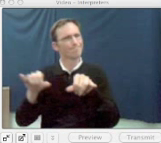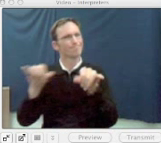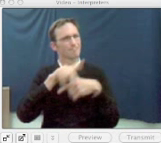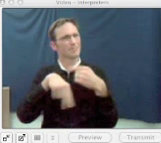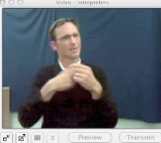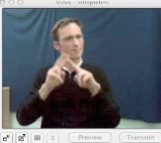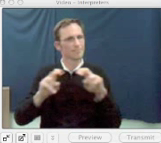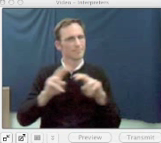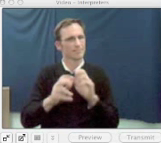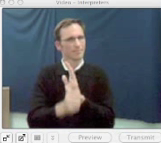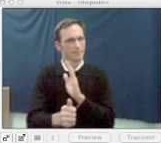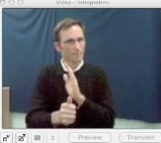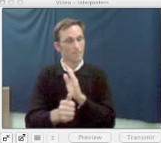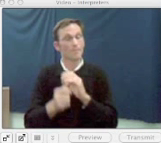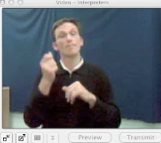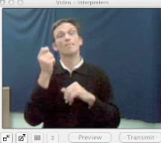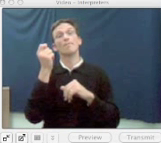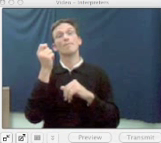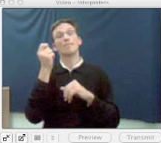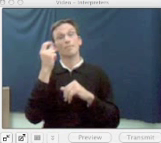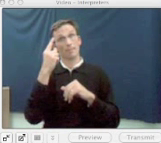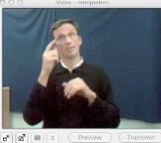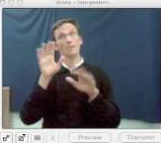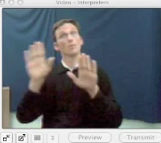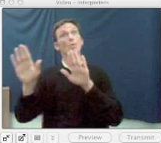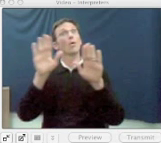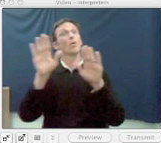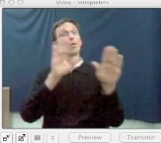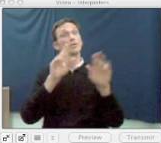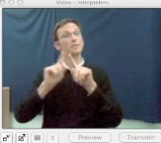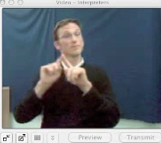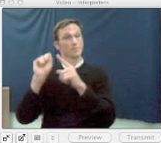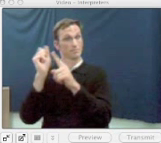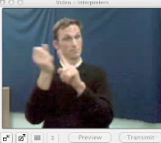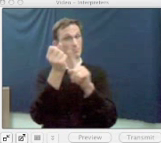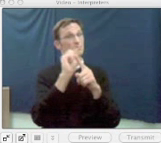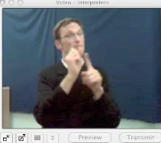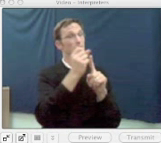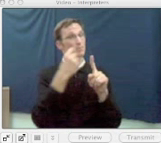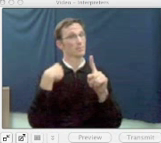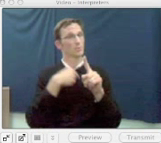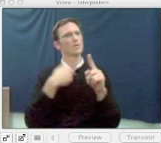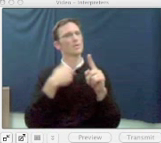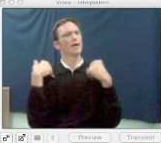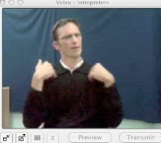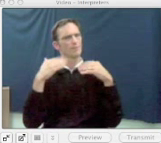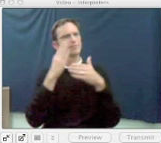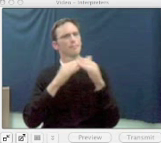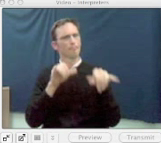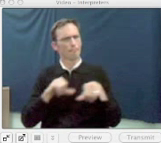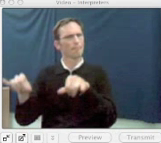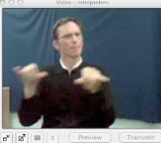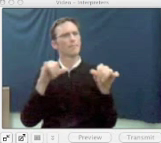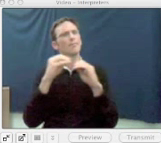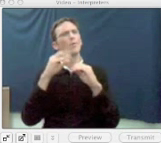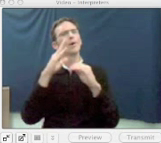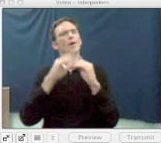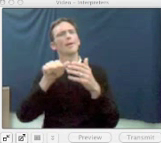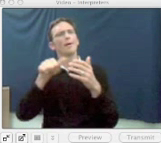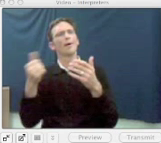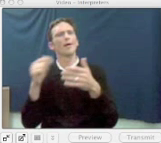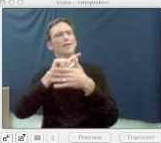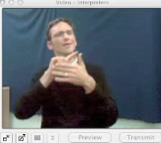because we actually share in common more than what these constructs would communicate.